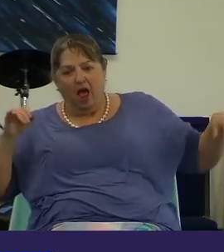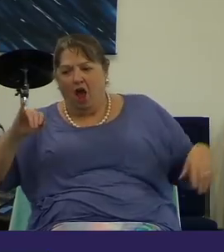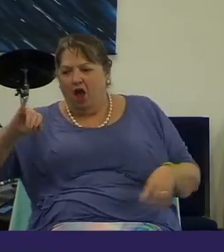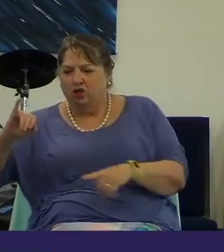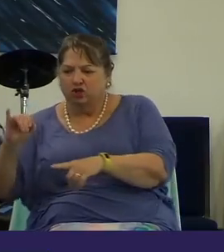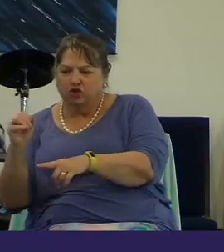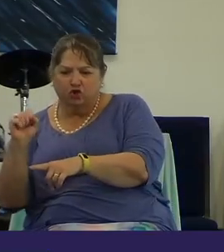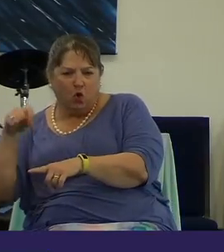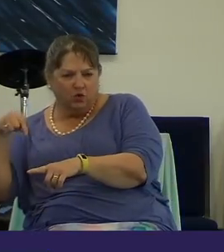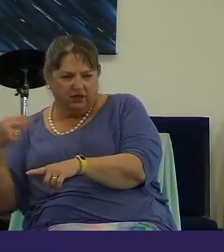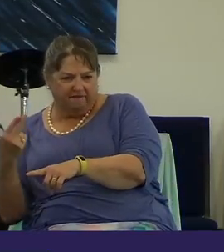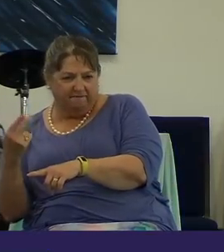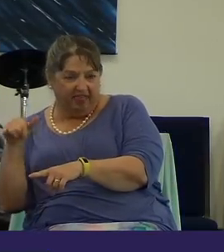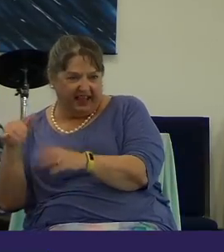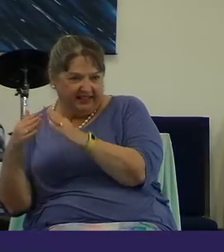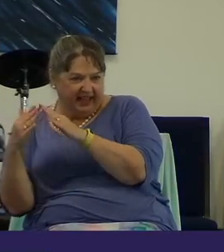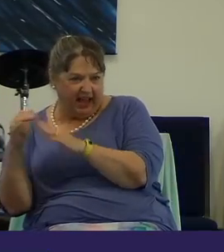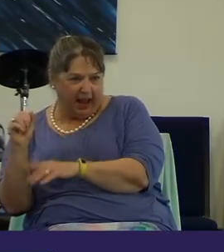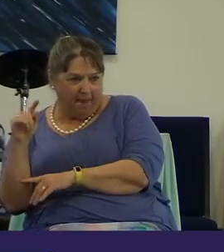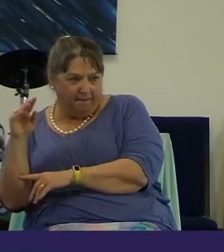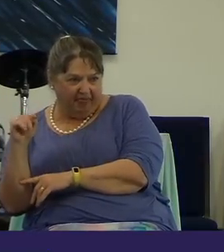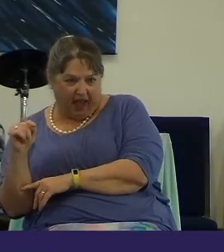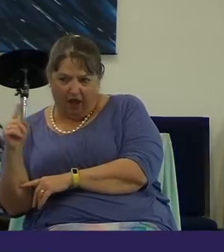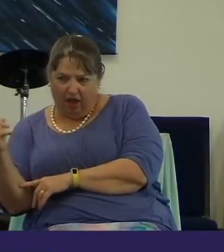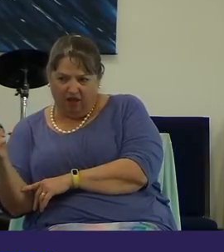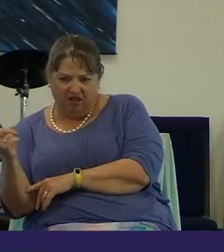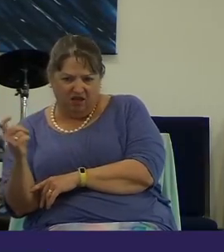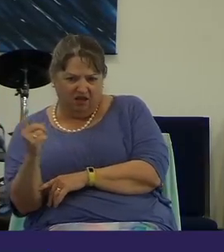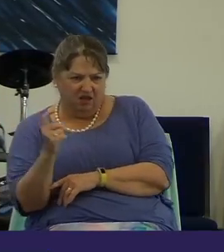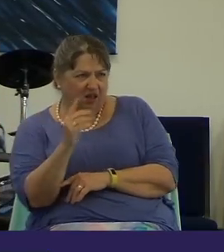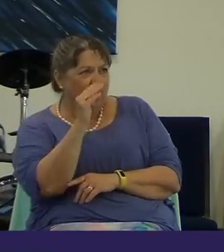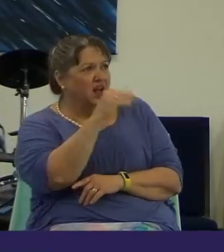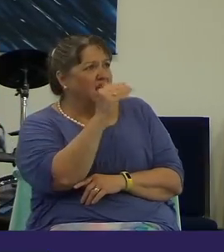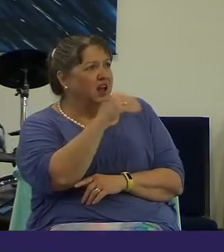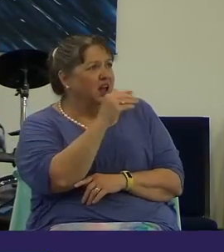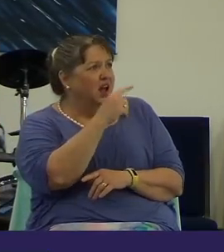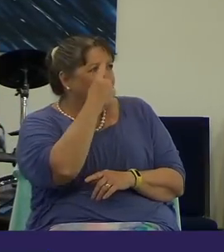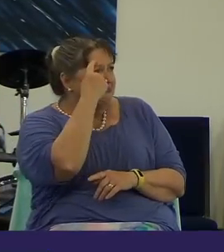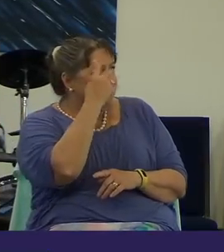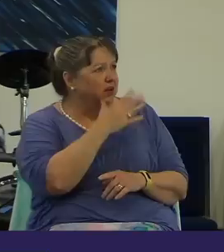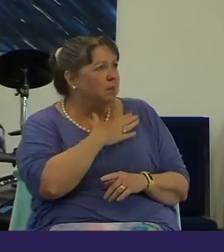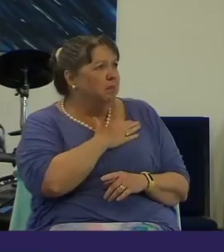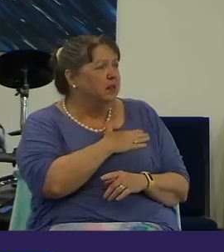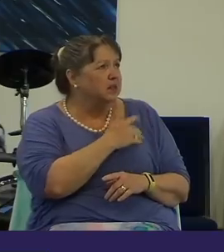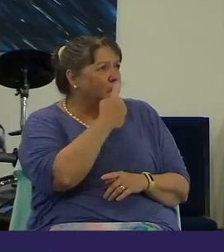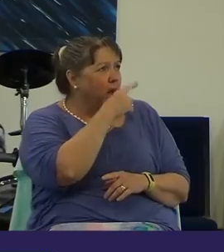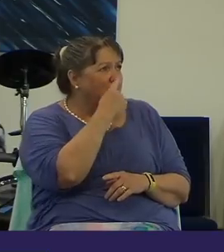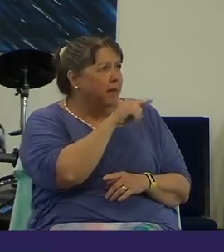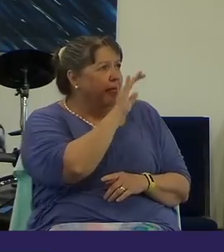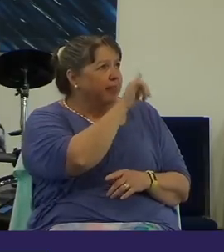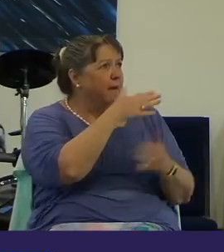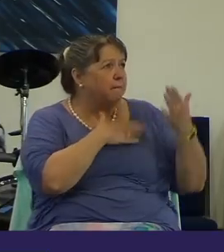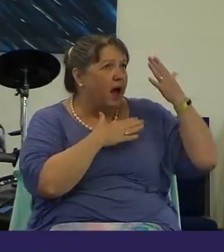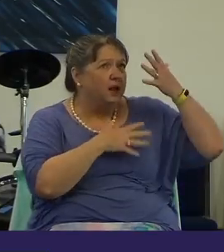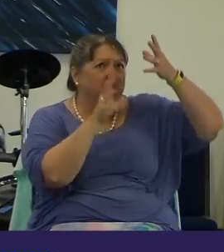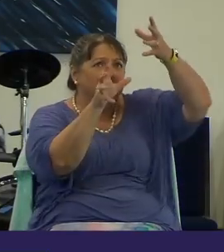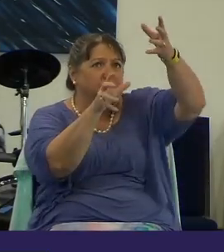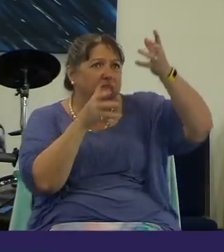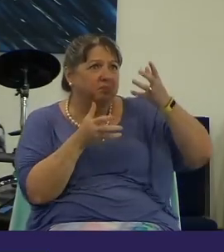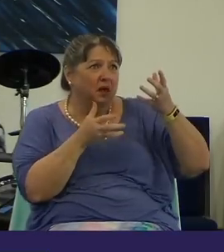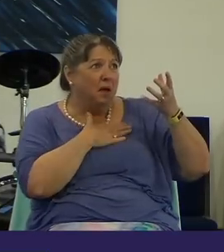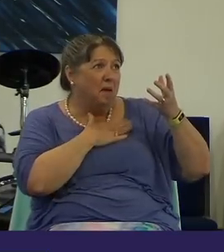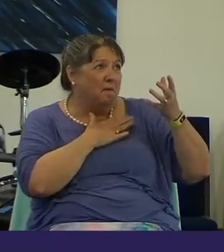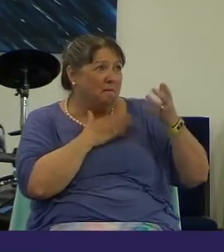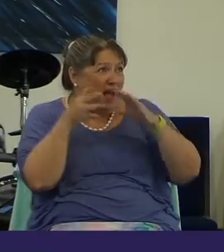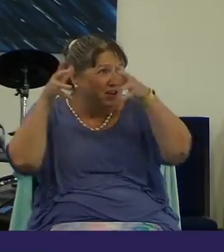given to him. Joseph took the body, wrapped it in a clean linen cloth, and placed it in his own new tomb that he had cut